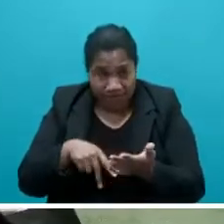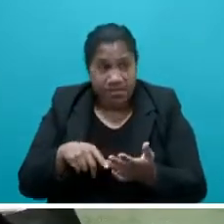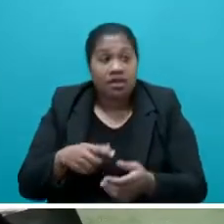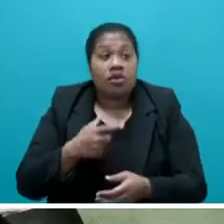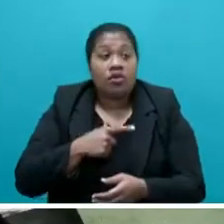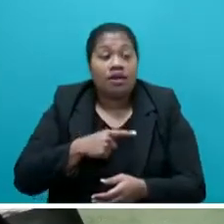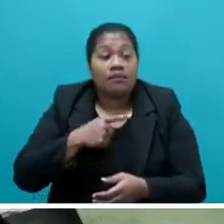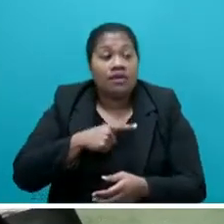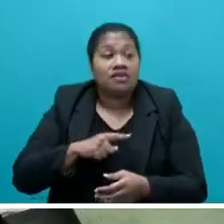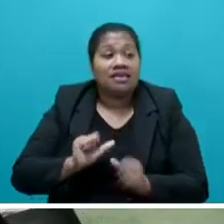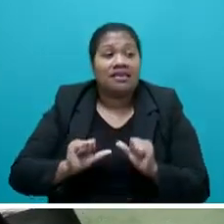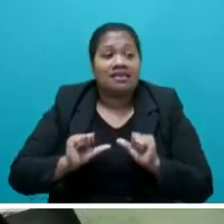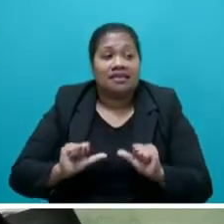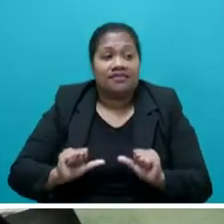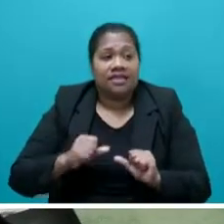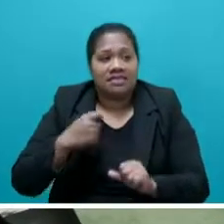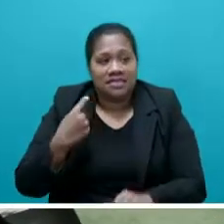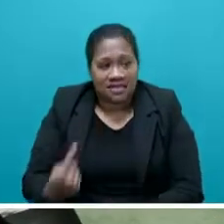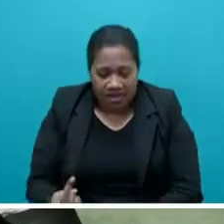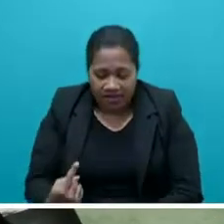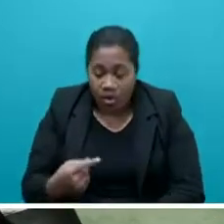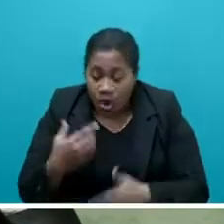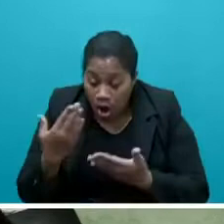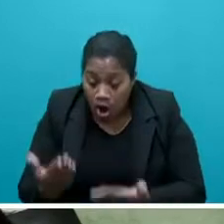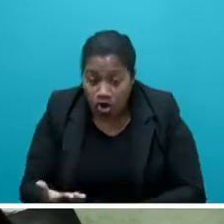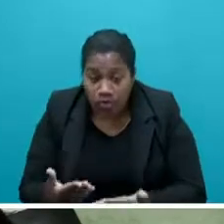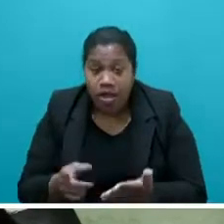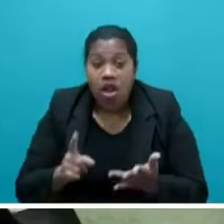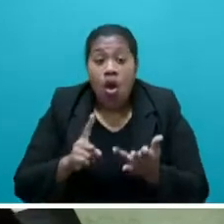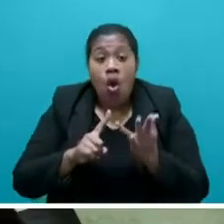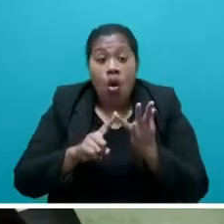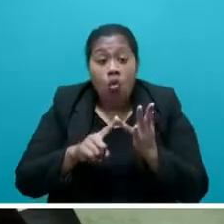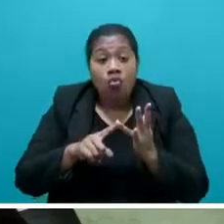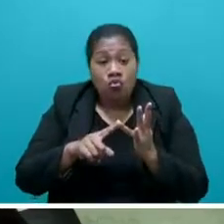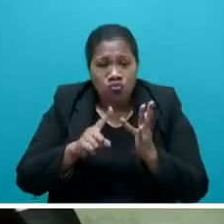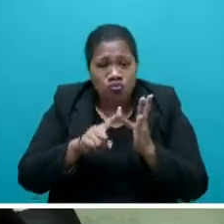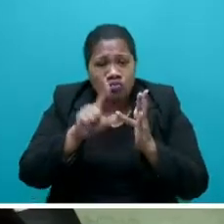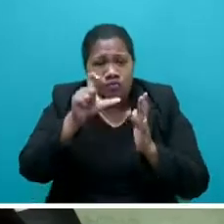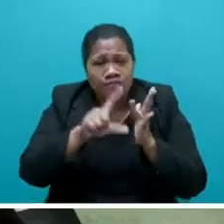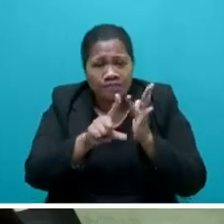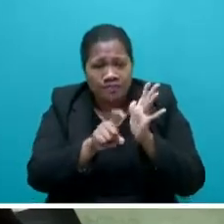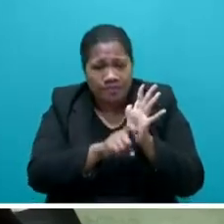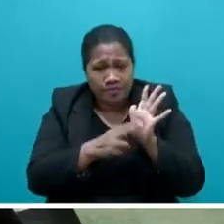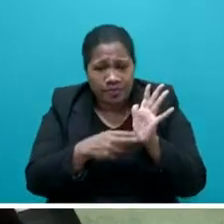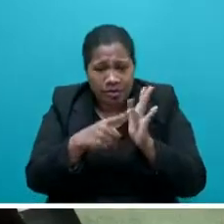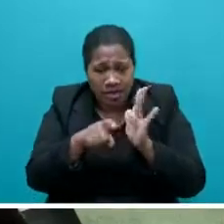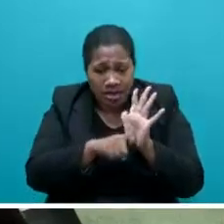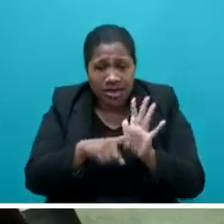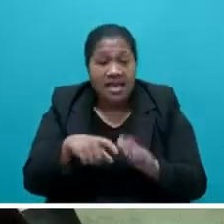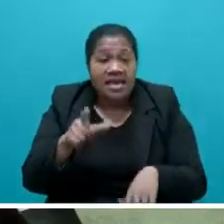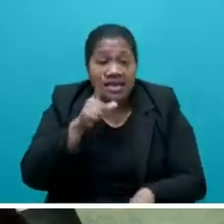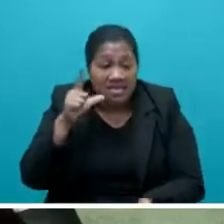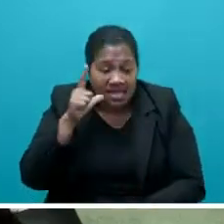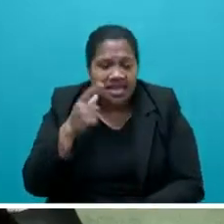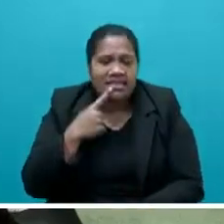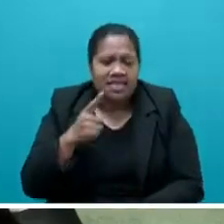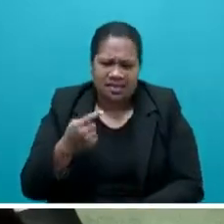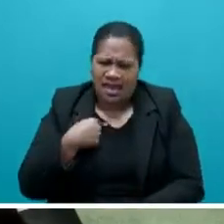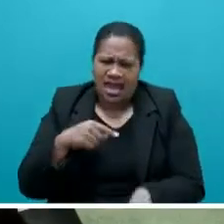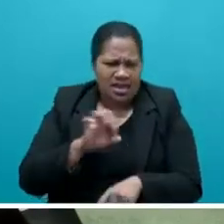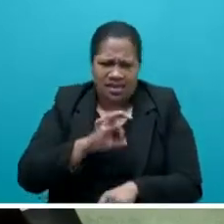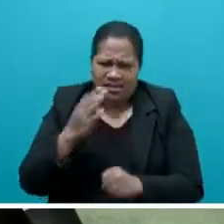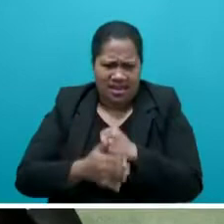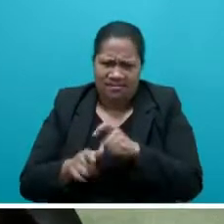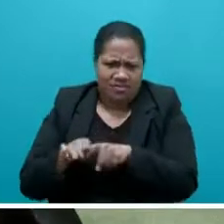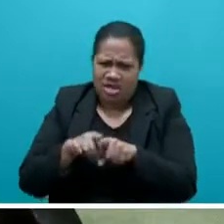herself when Honorable O'Connor yesterday spoke about it, and she said, I did not mean all children. In other